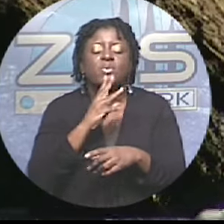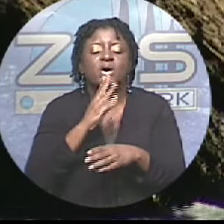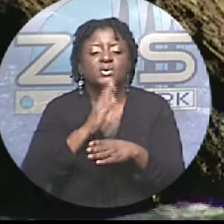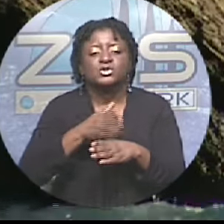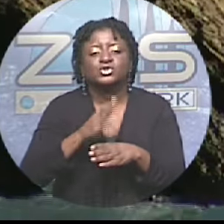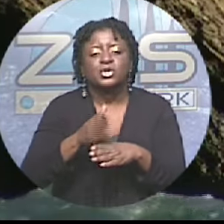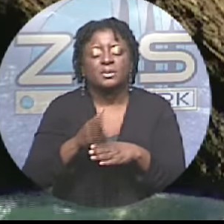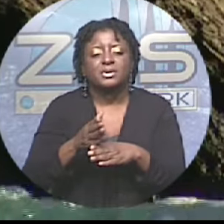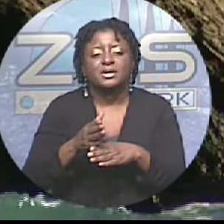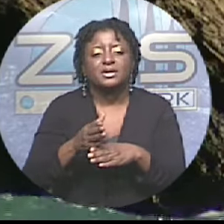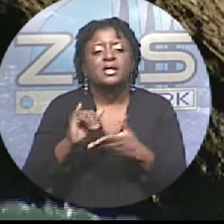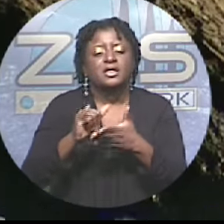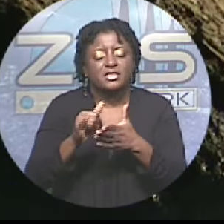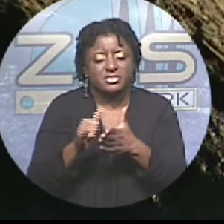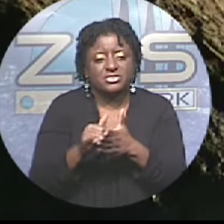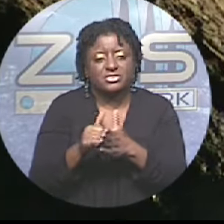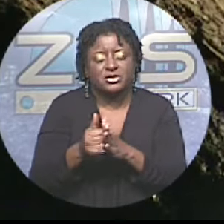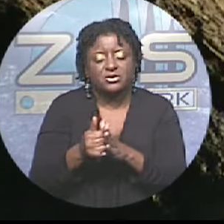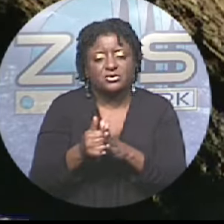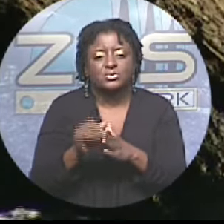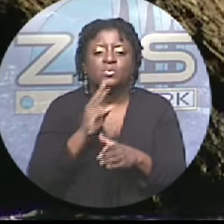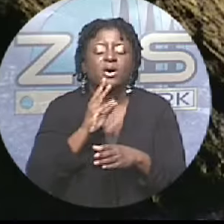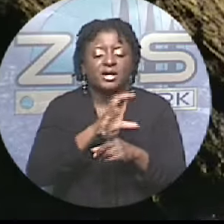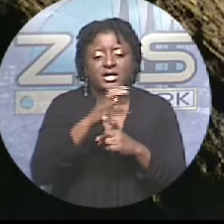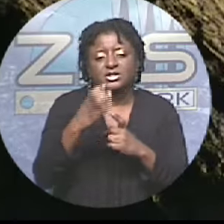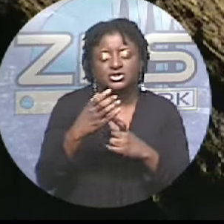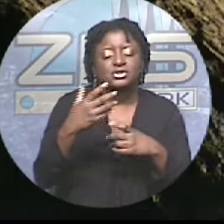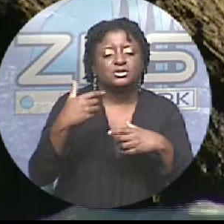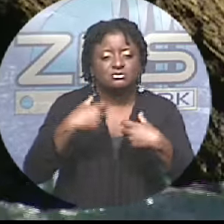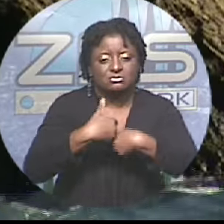old booms. The oil would simply go over the containment